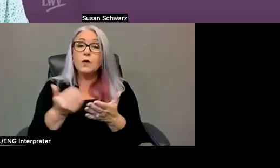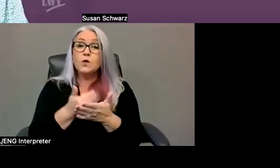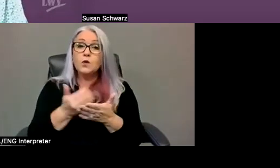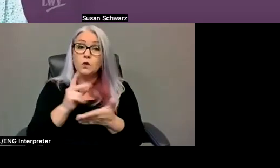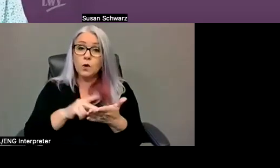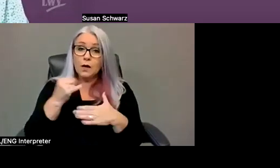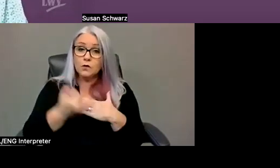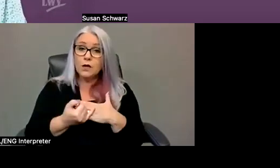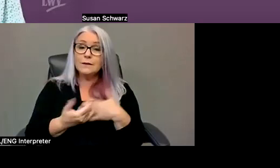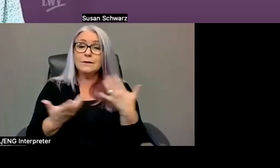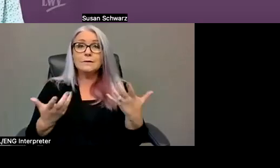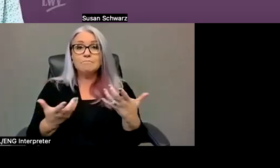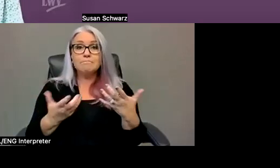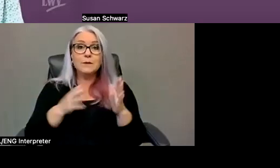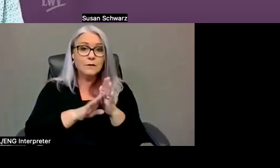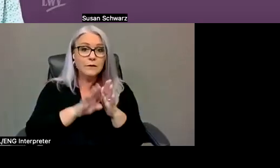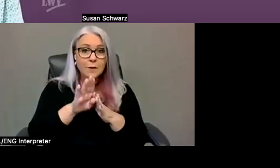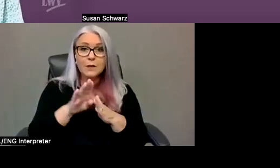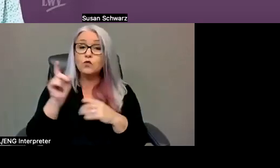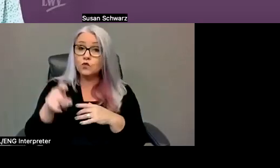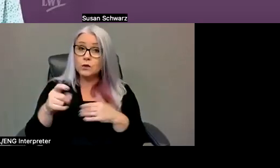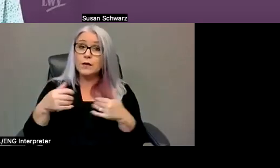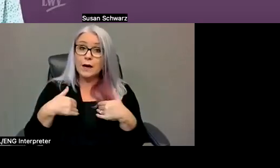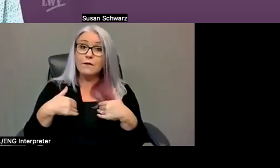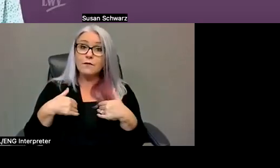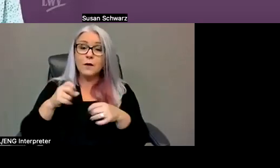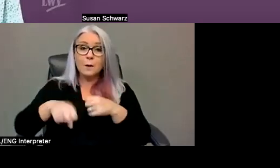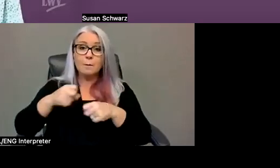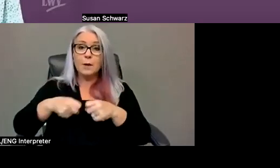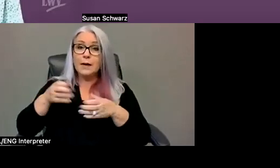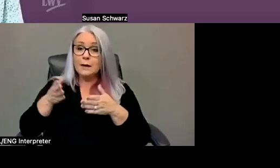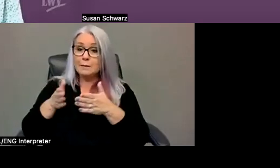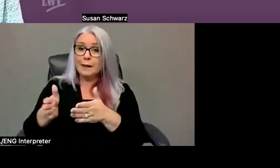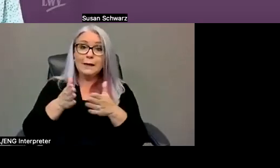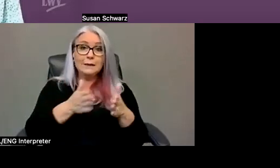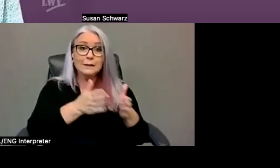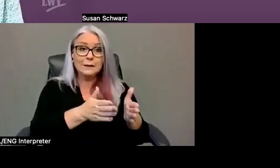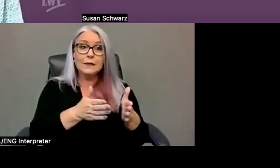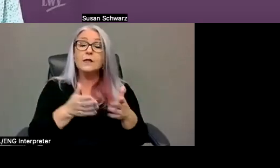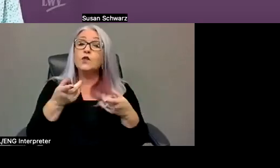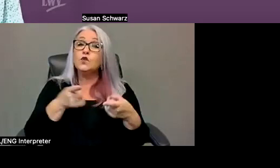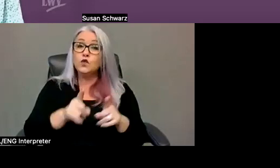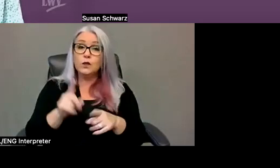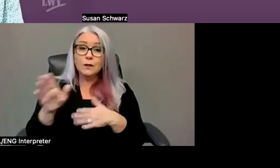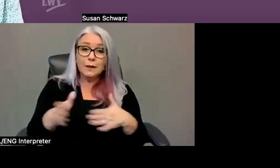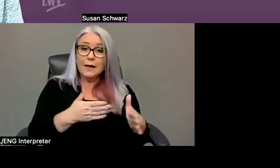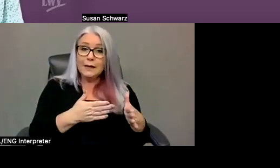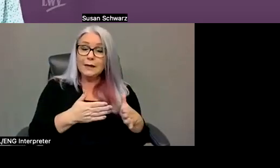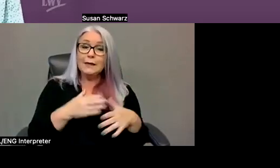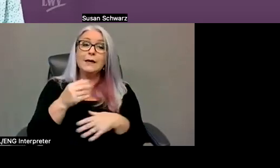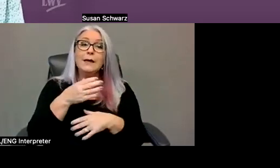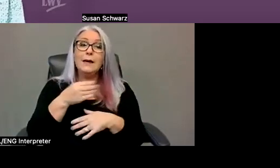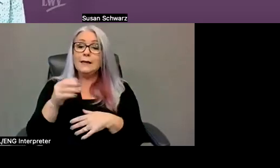New projects developments should have bike lanes incorporated into them during planning and site